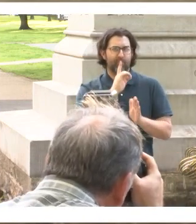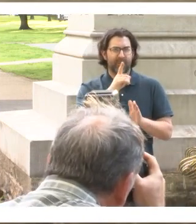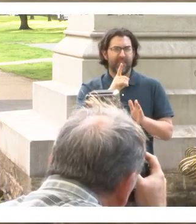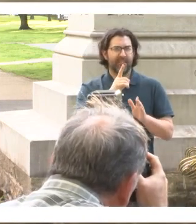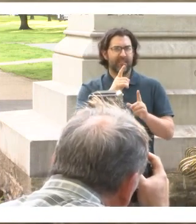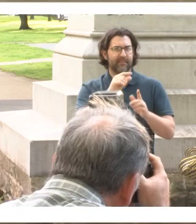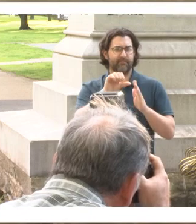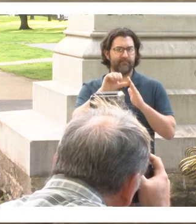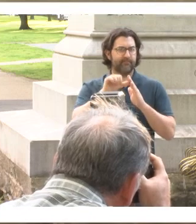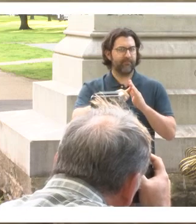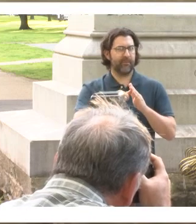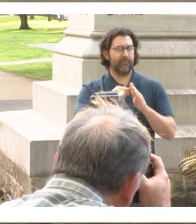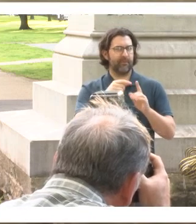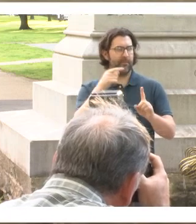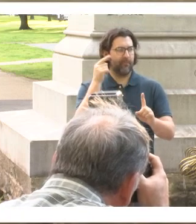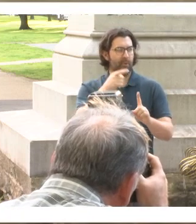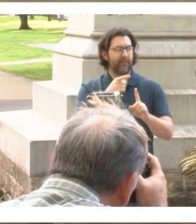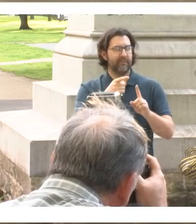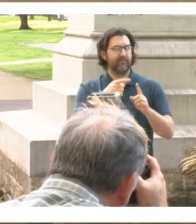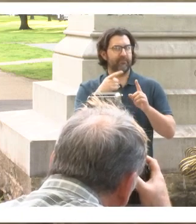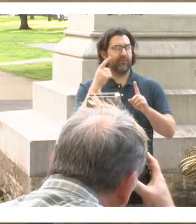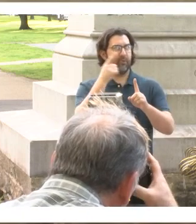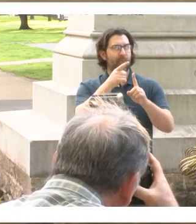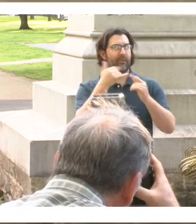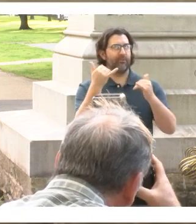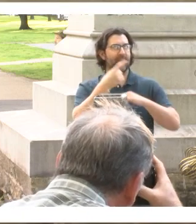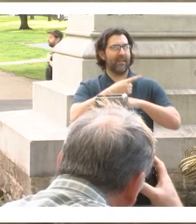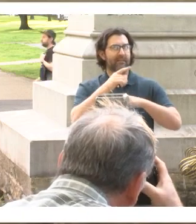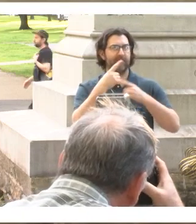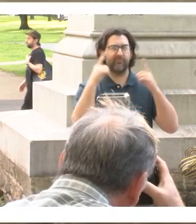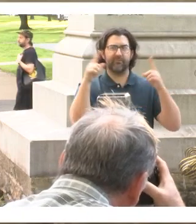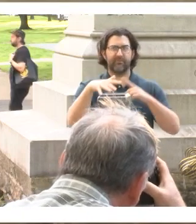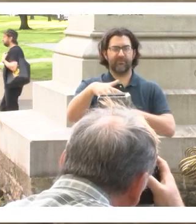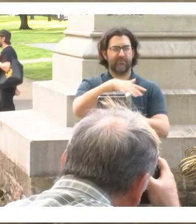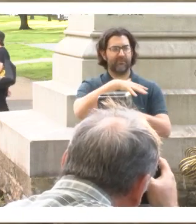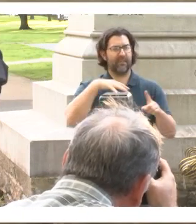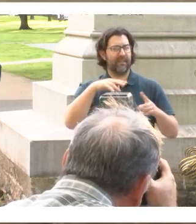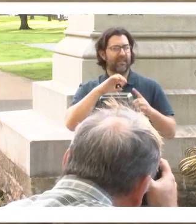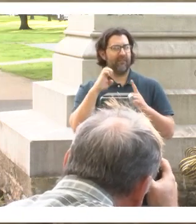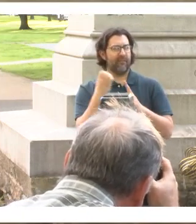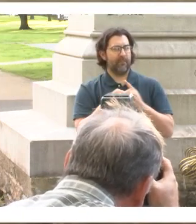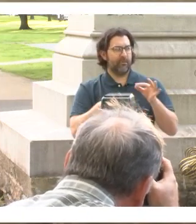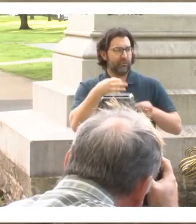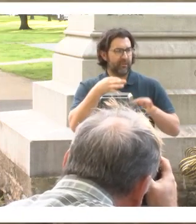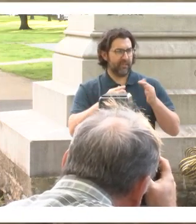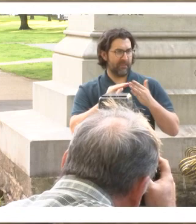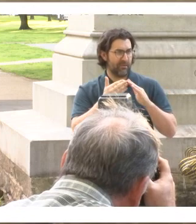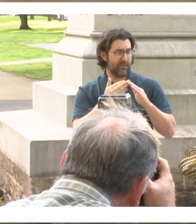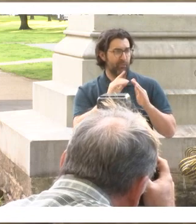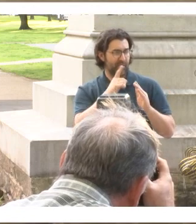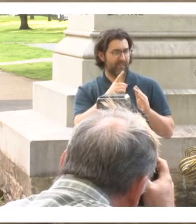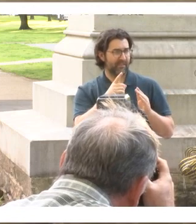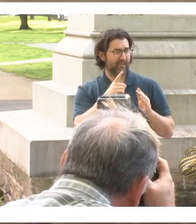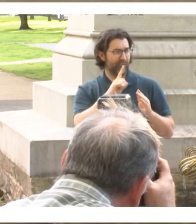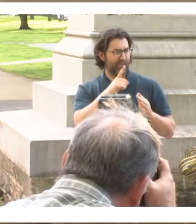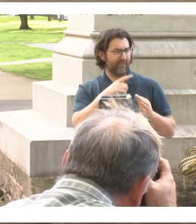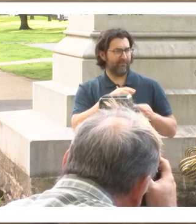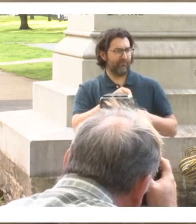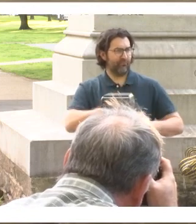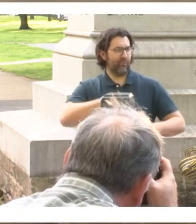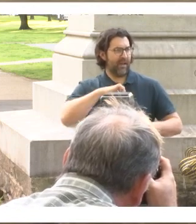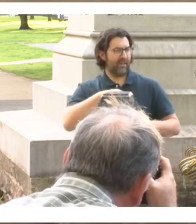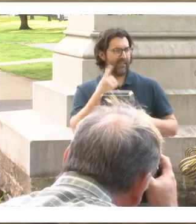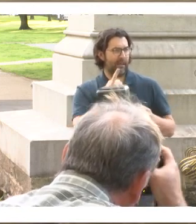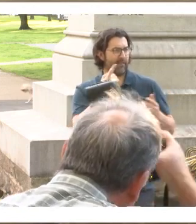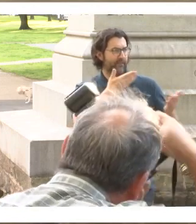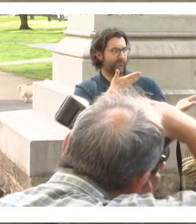intentional and purposeful effort that we're doing here today. This is an environmental justice community, so it's particularly proud to be able to bring